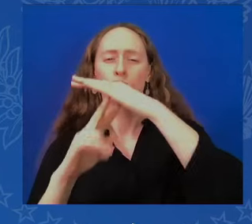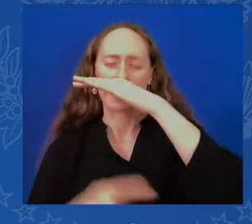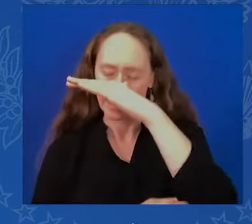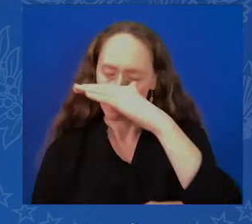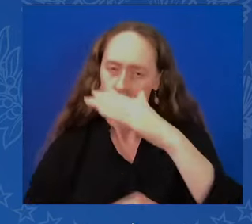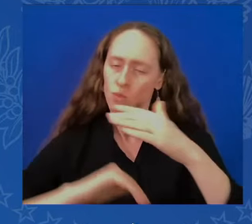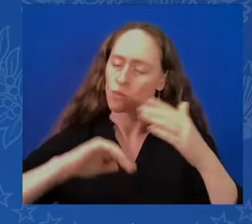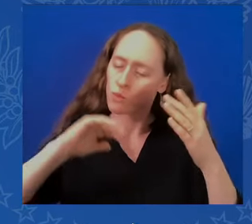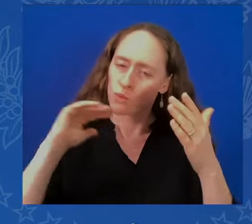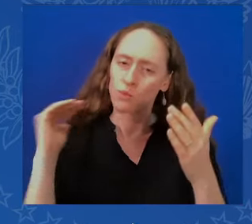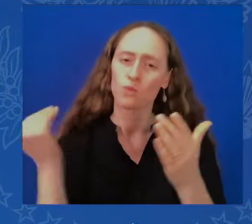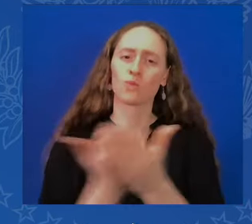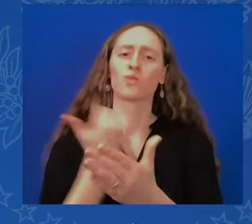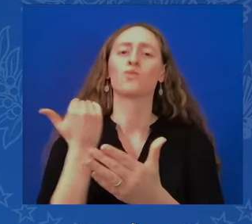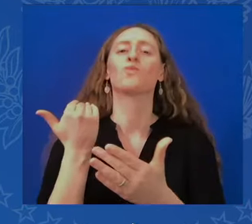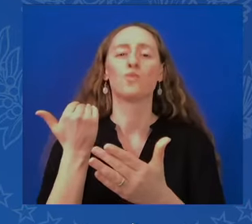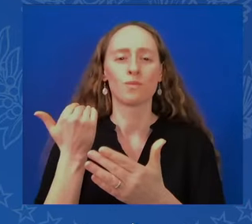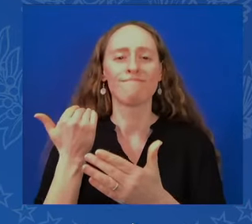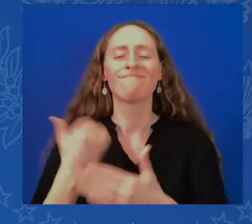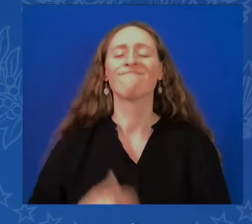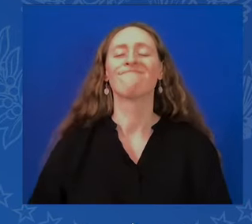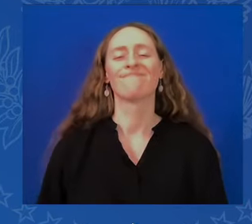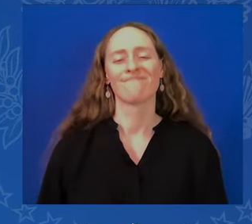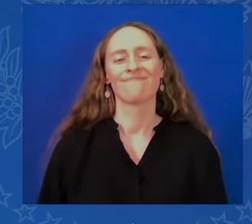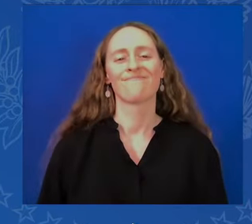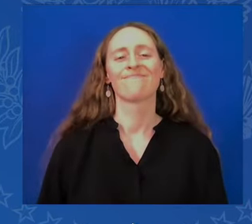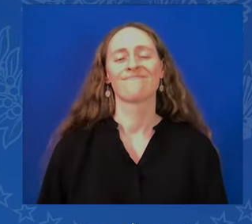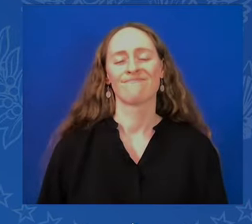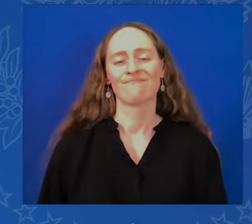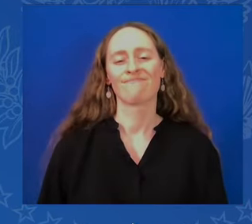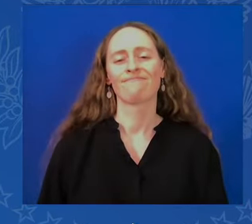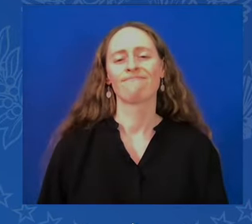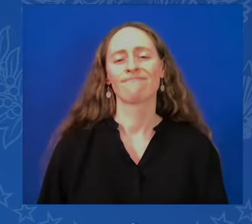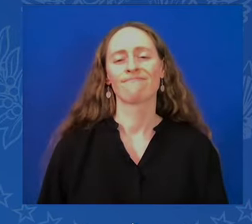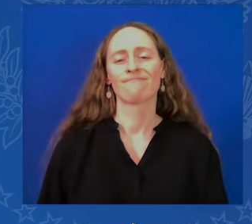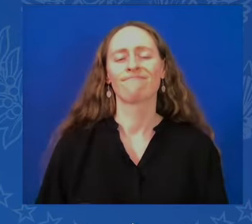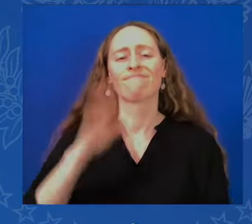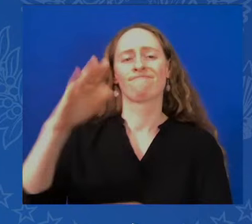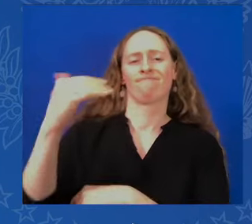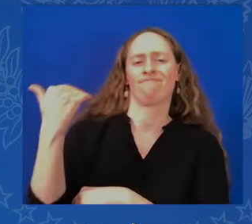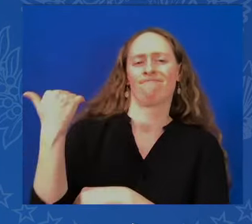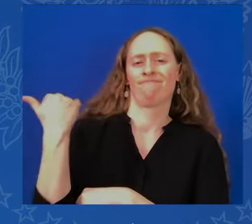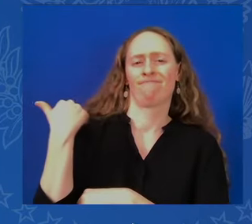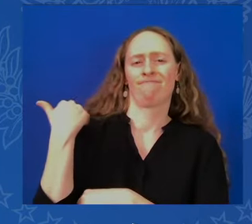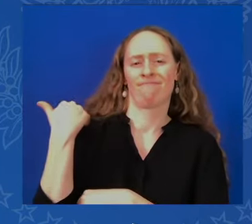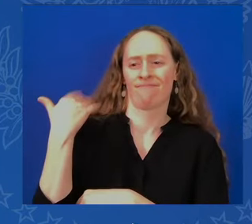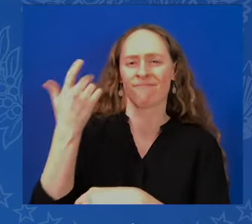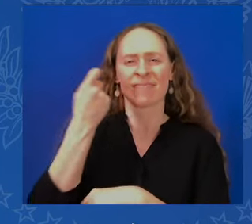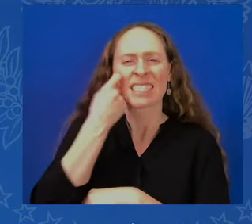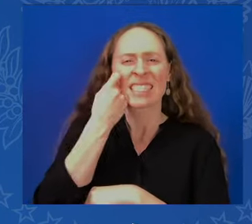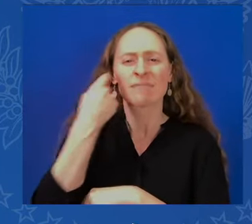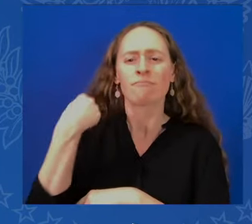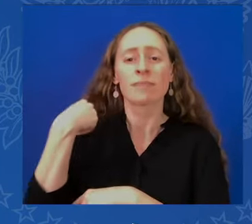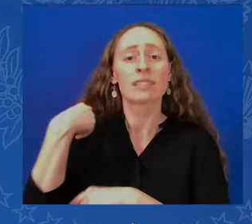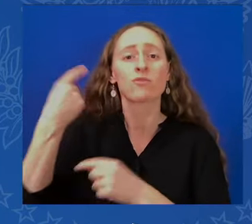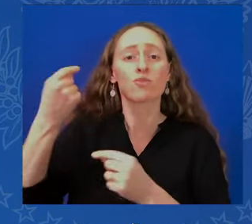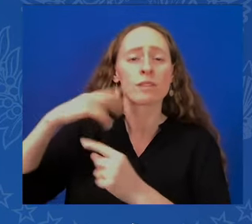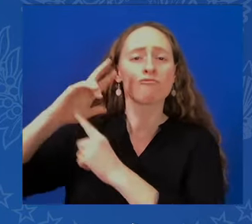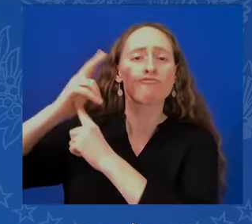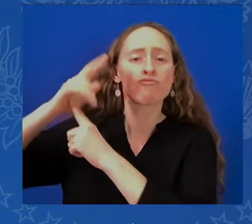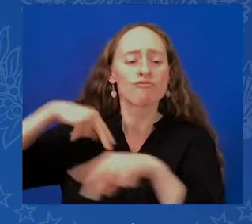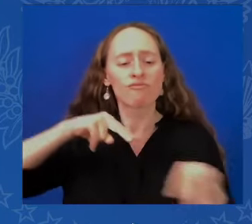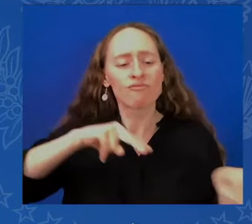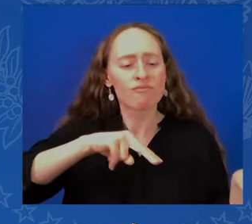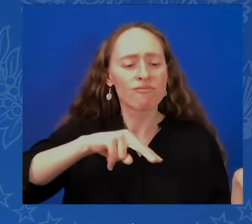Early this afternoon, we took an aerial tour, a survey of the wreckage. You know, from the air, I saw the bridge that's been ripped apart.